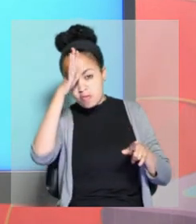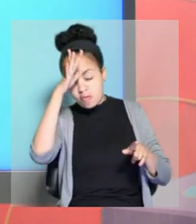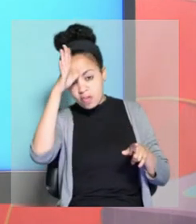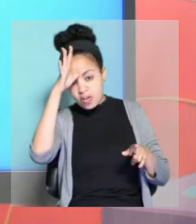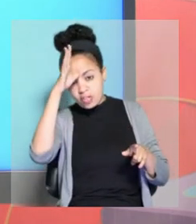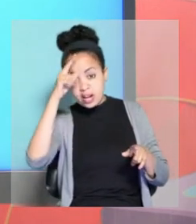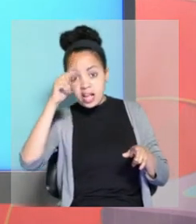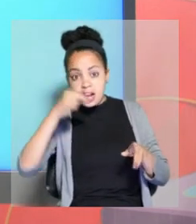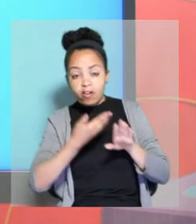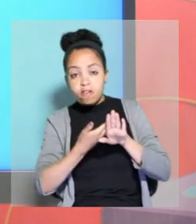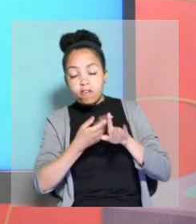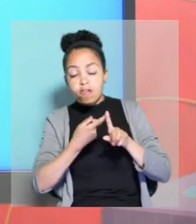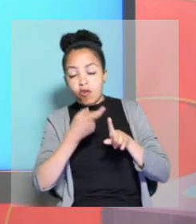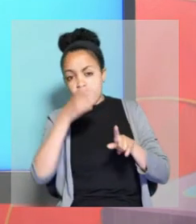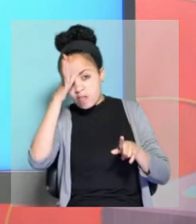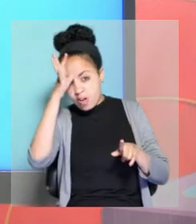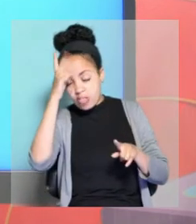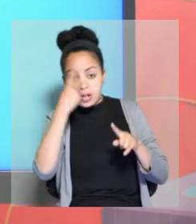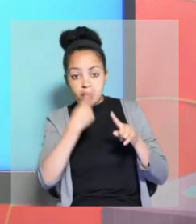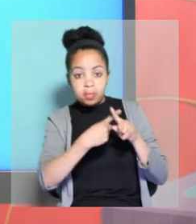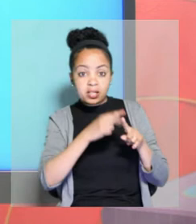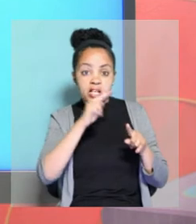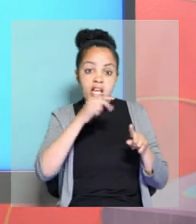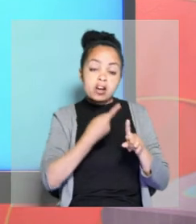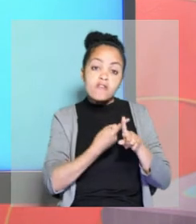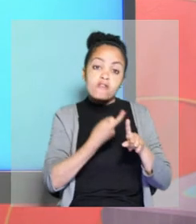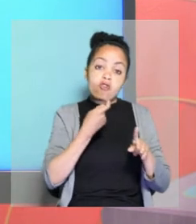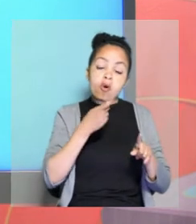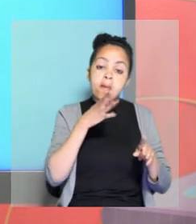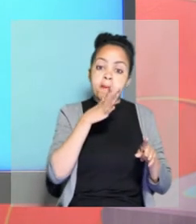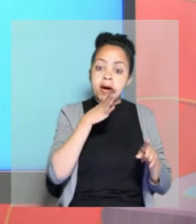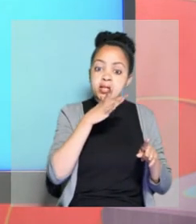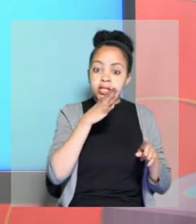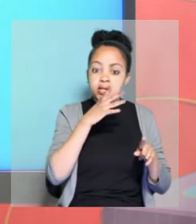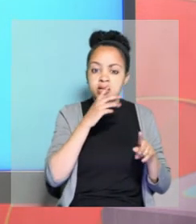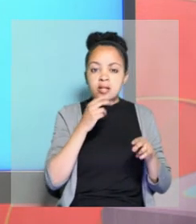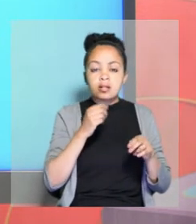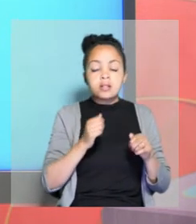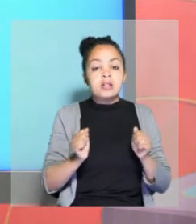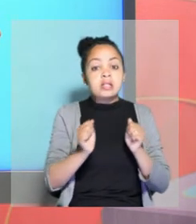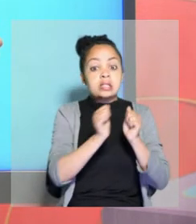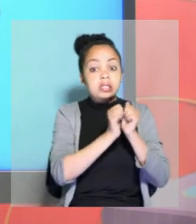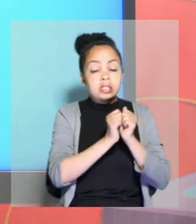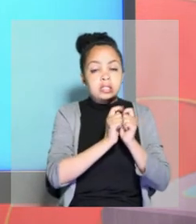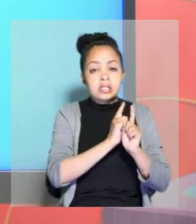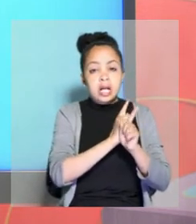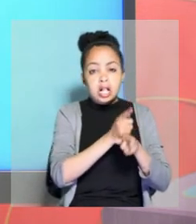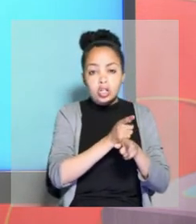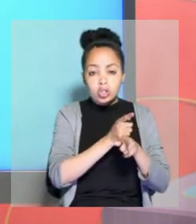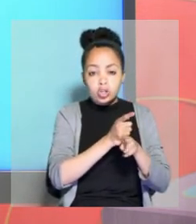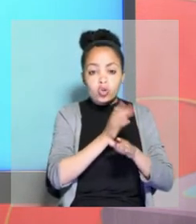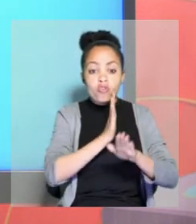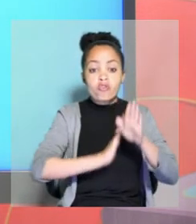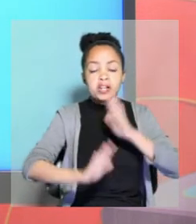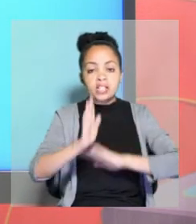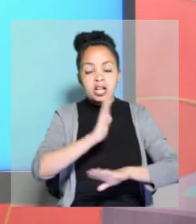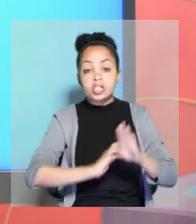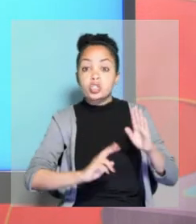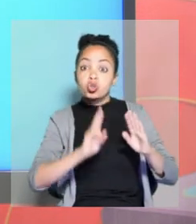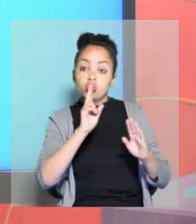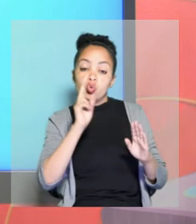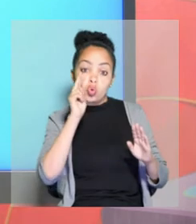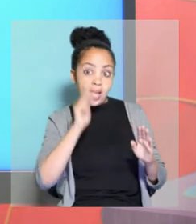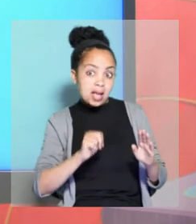inherit N from father plus N from mother, which as a result of fertilization, which can come to form 2N